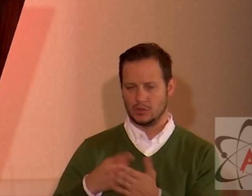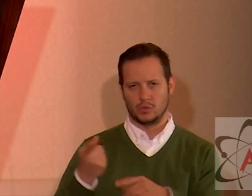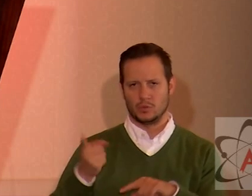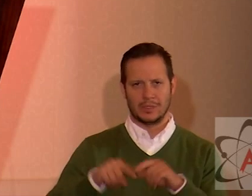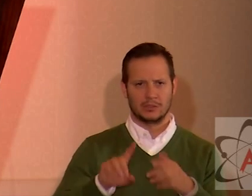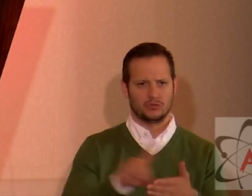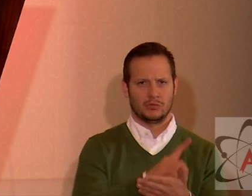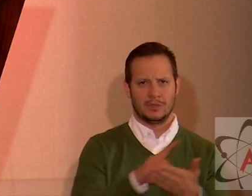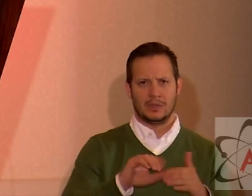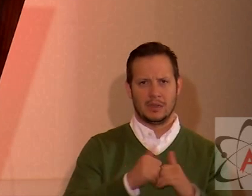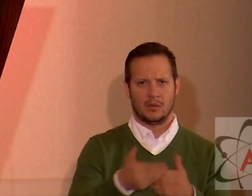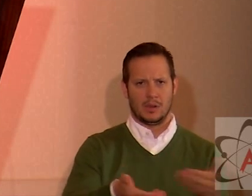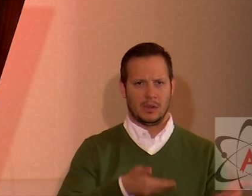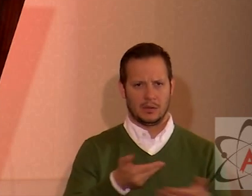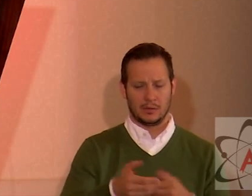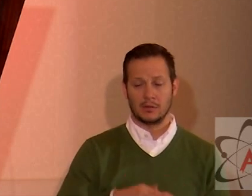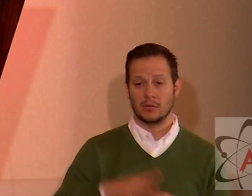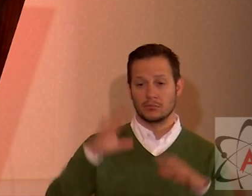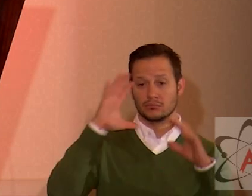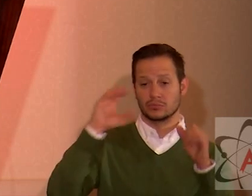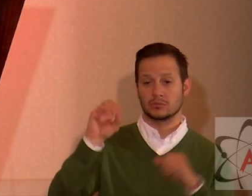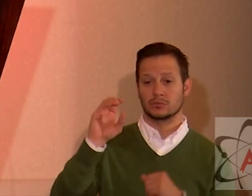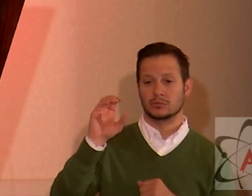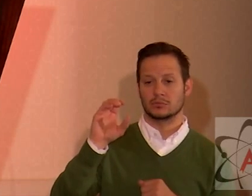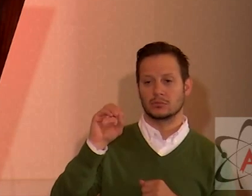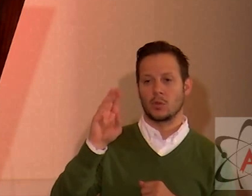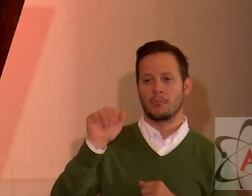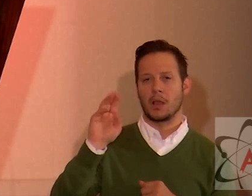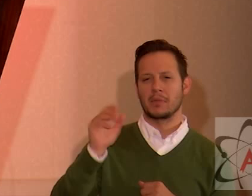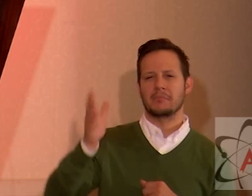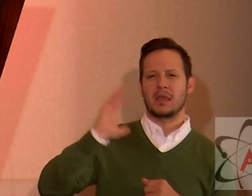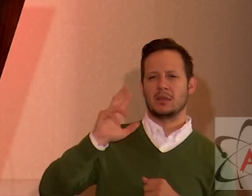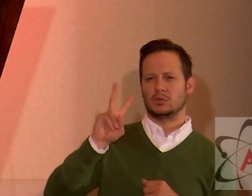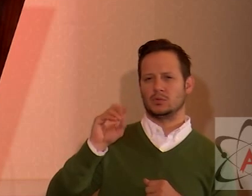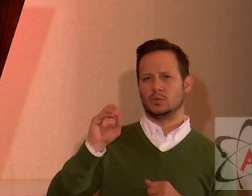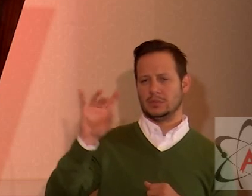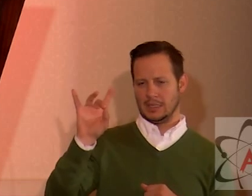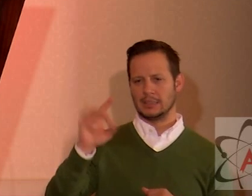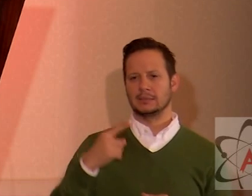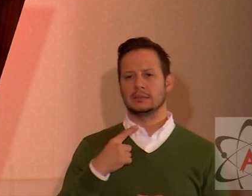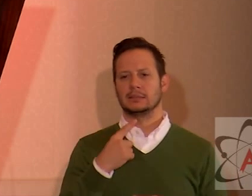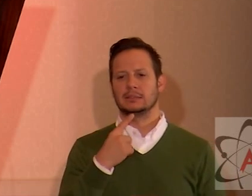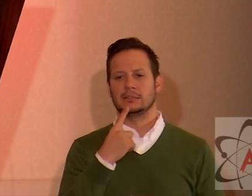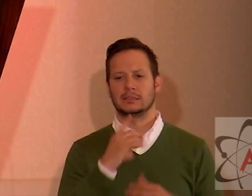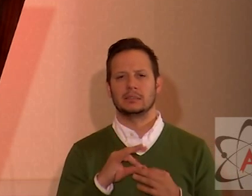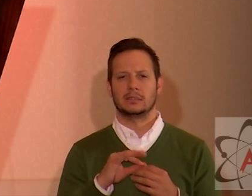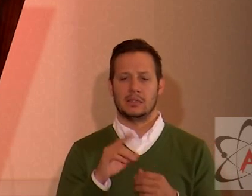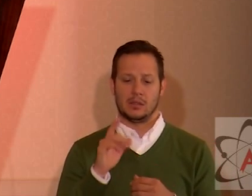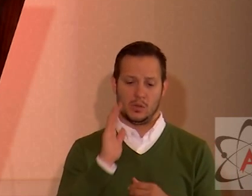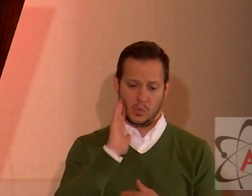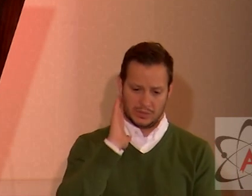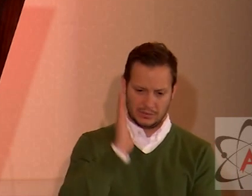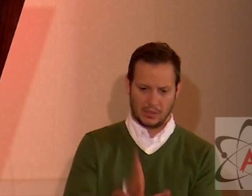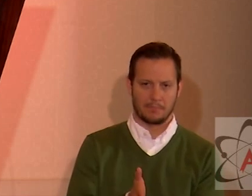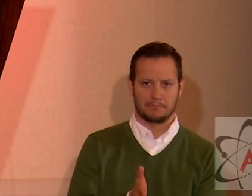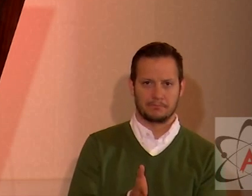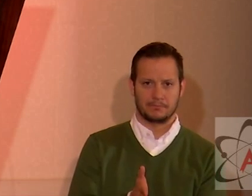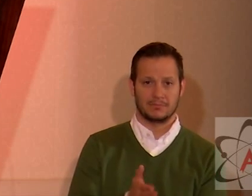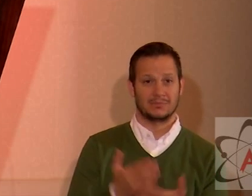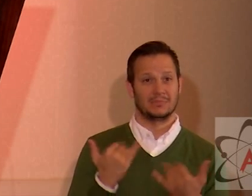When candidate Barack Obama addressed this matter back in 2008, he said this practice would stop when he was elected. It's